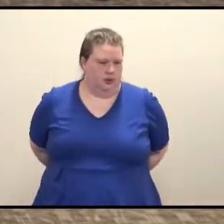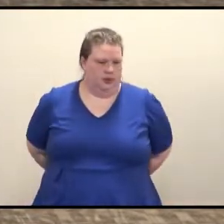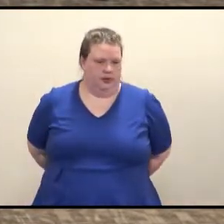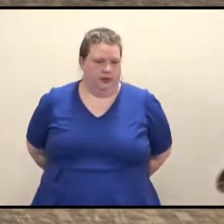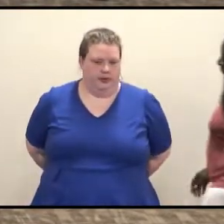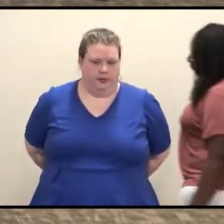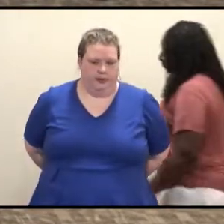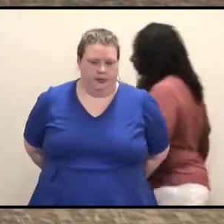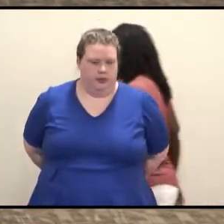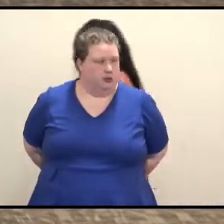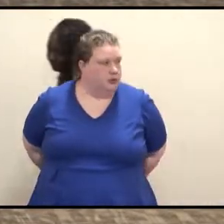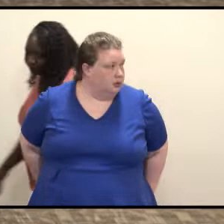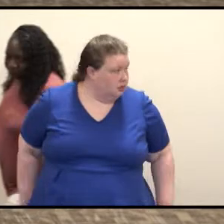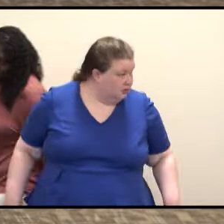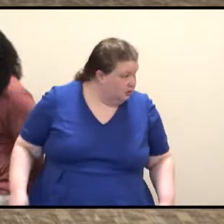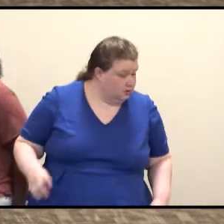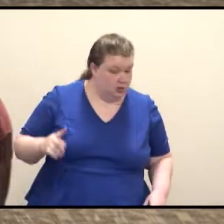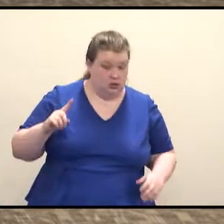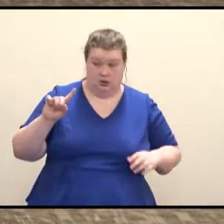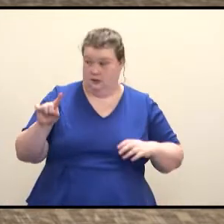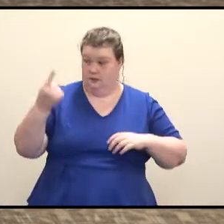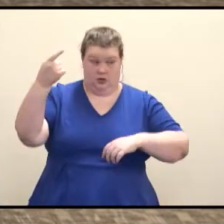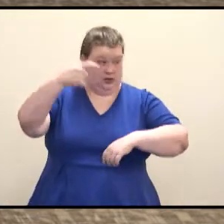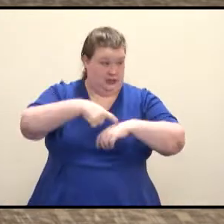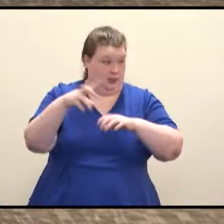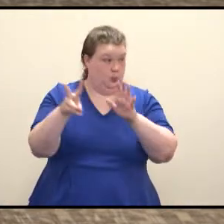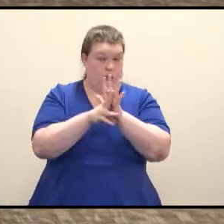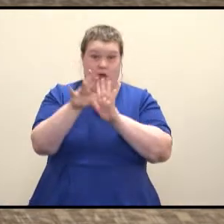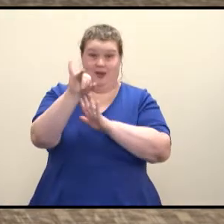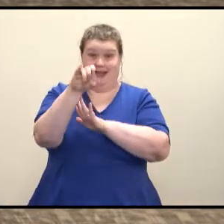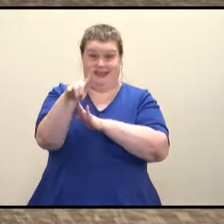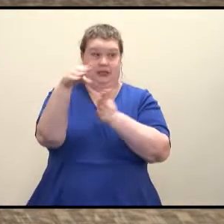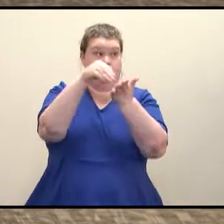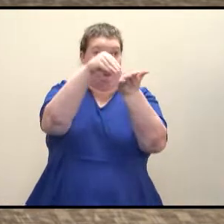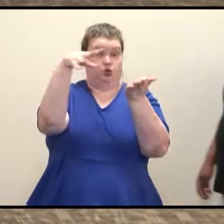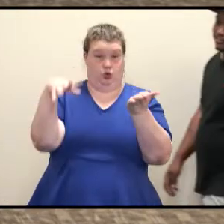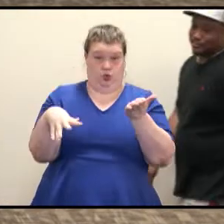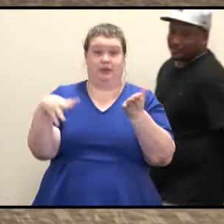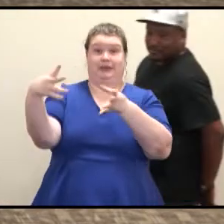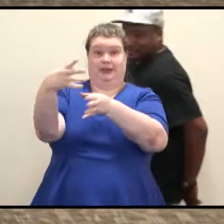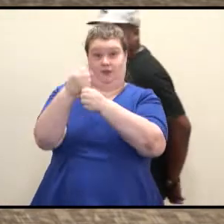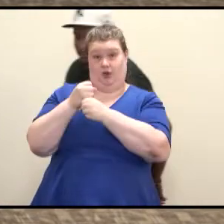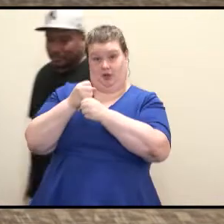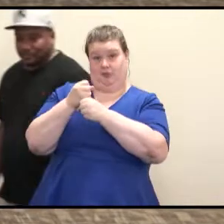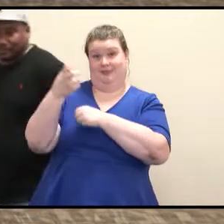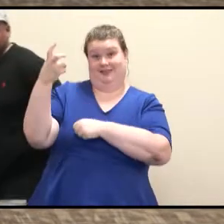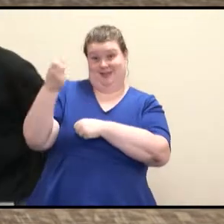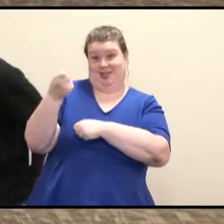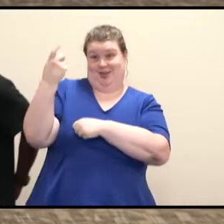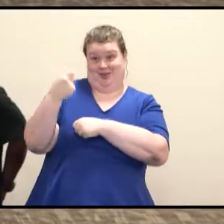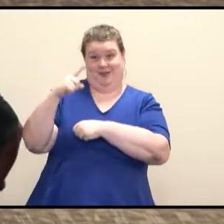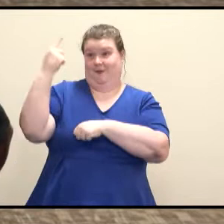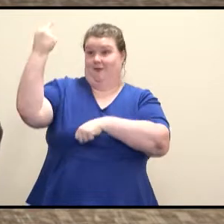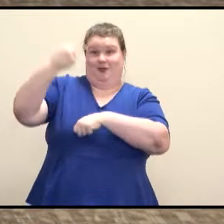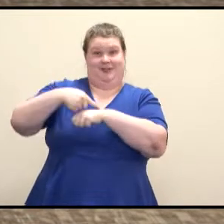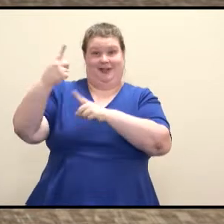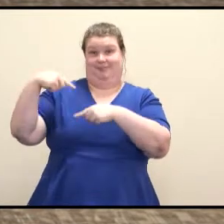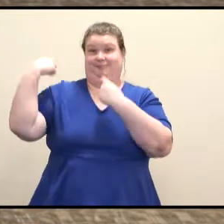And I also want to share that this is the first time Waco ISD students have been recipients of these scholarships.